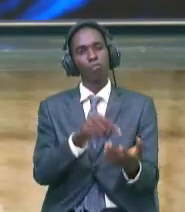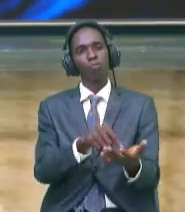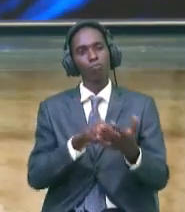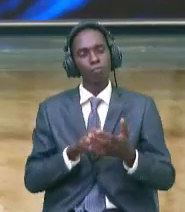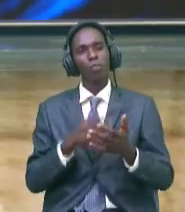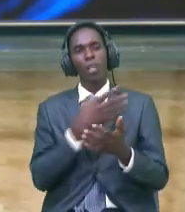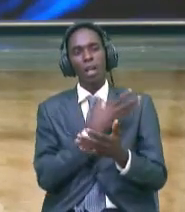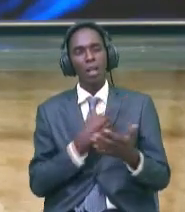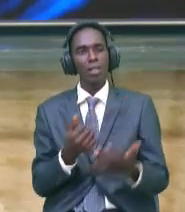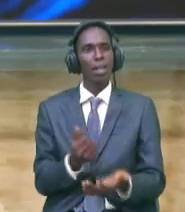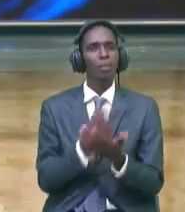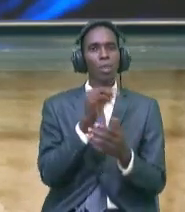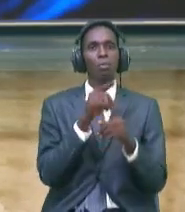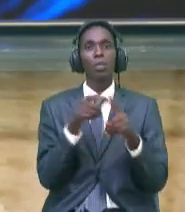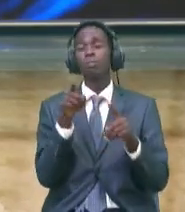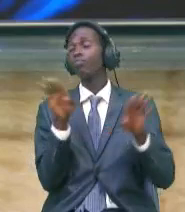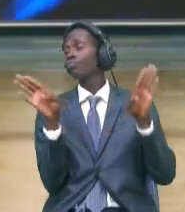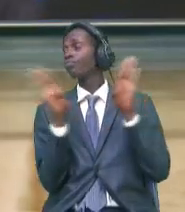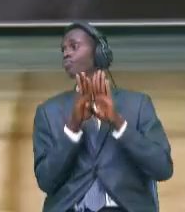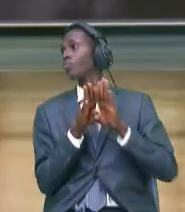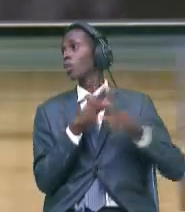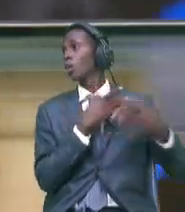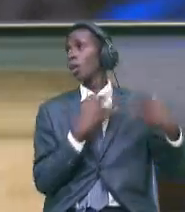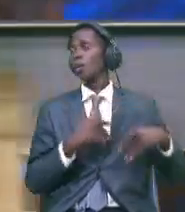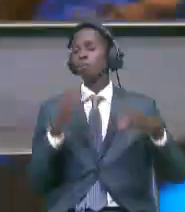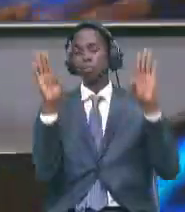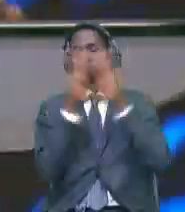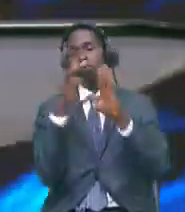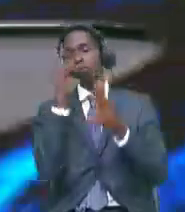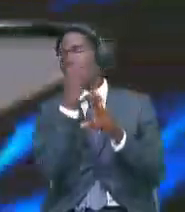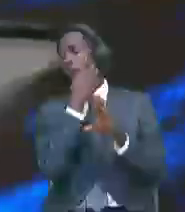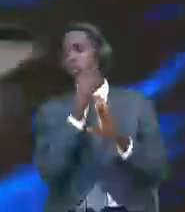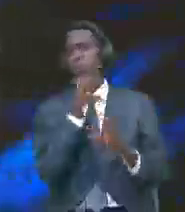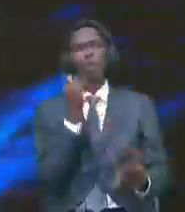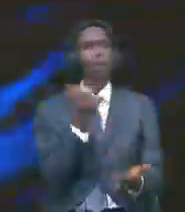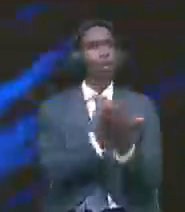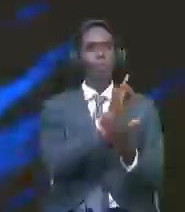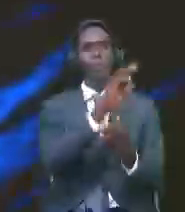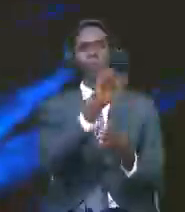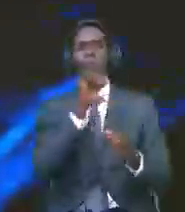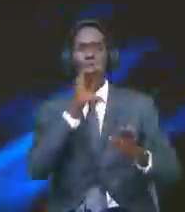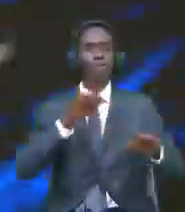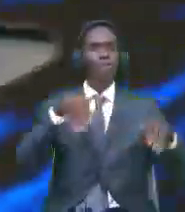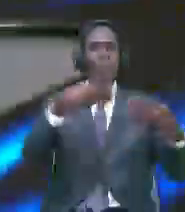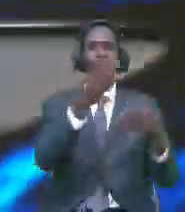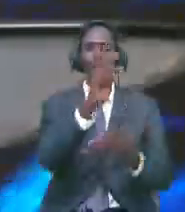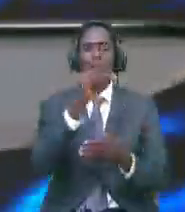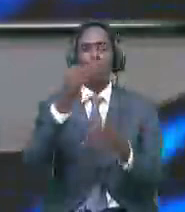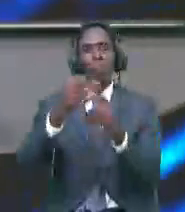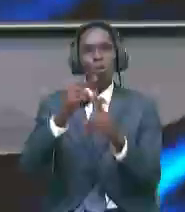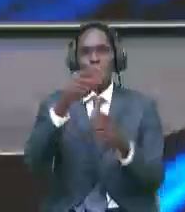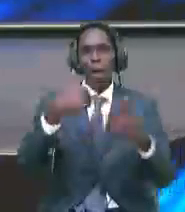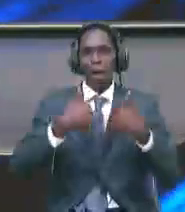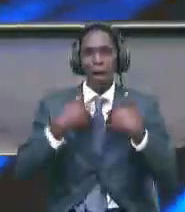you close up, and you're not offering anything. You have the gospel that will help other people. You're not giving out. You have the